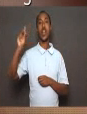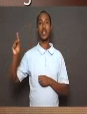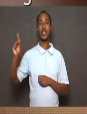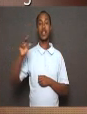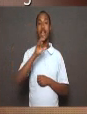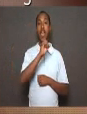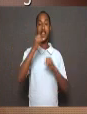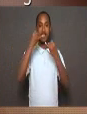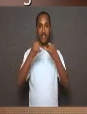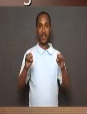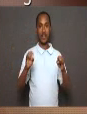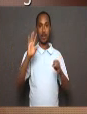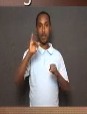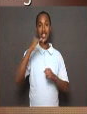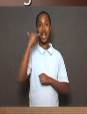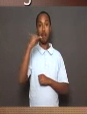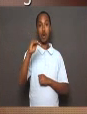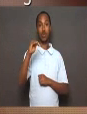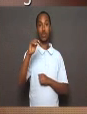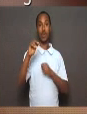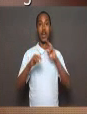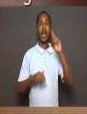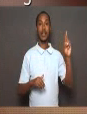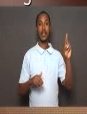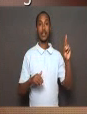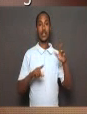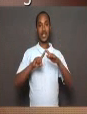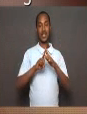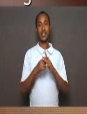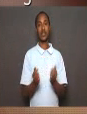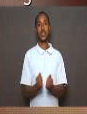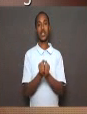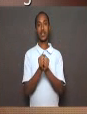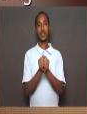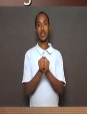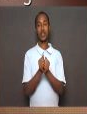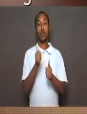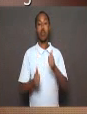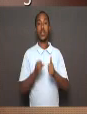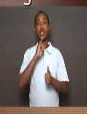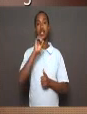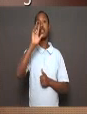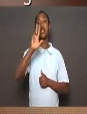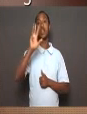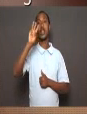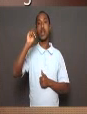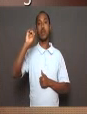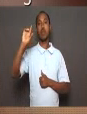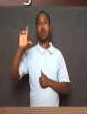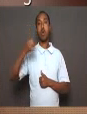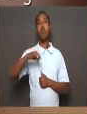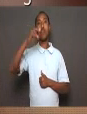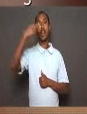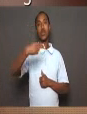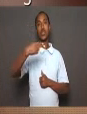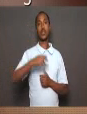product and divide it by the amount of reactant we started with, which is 3 moles